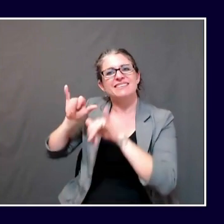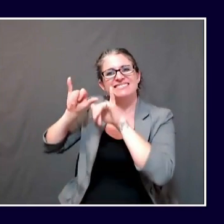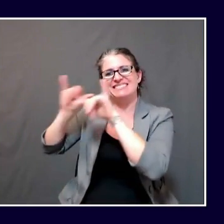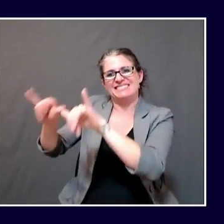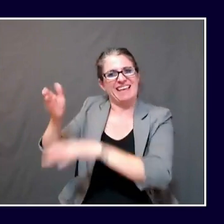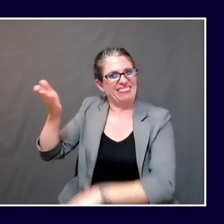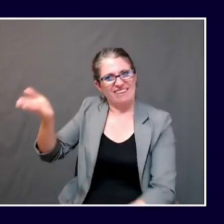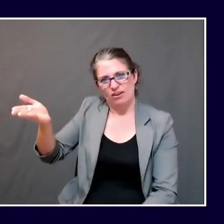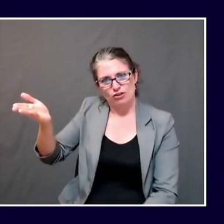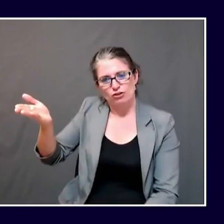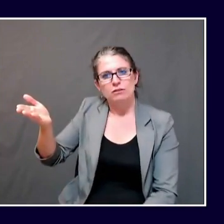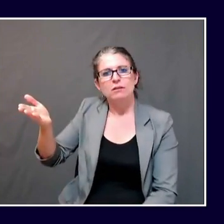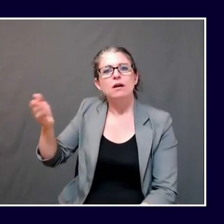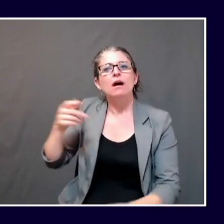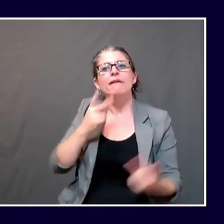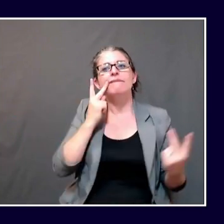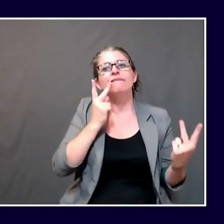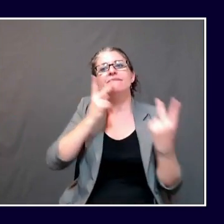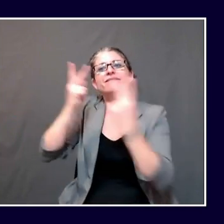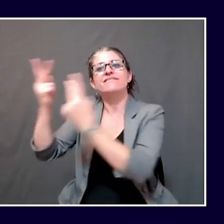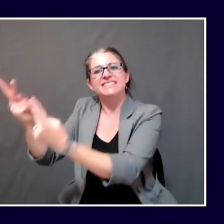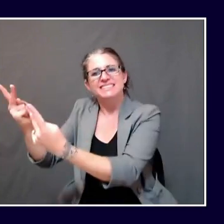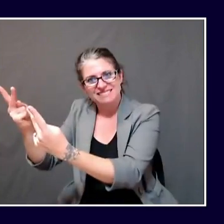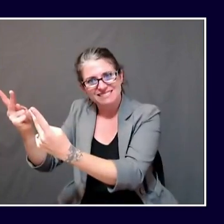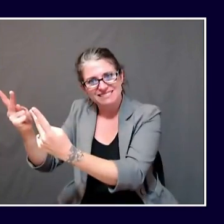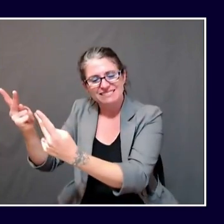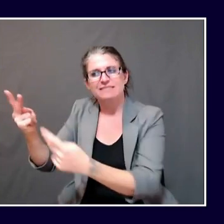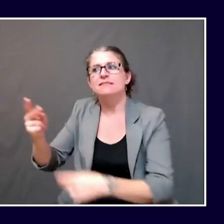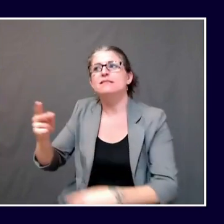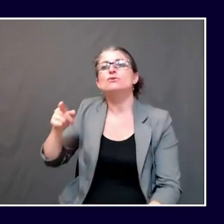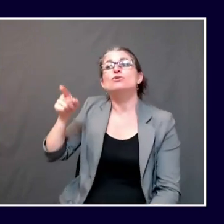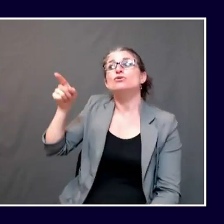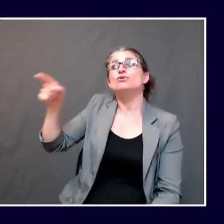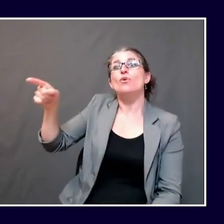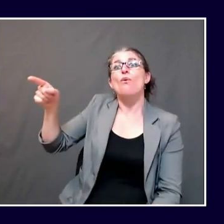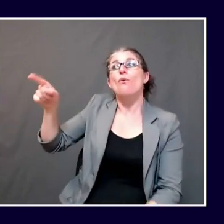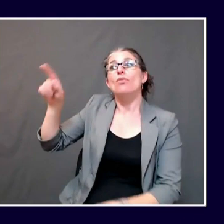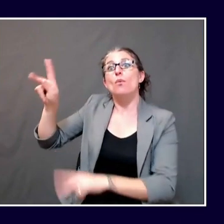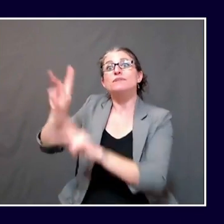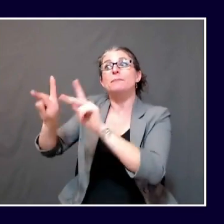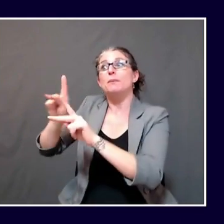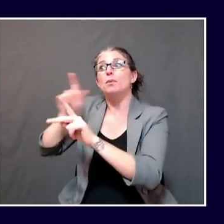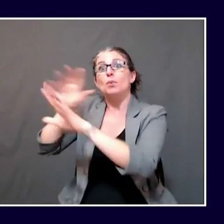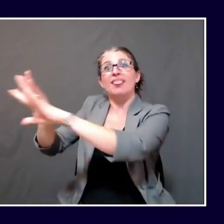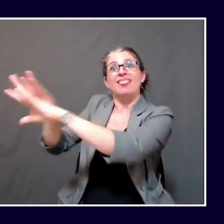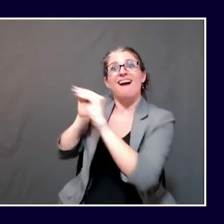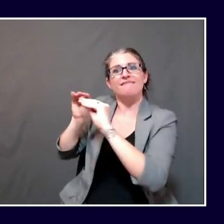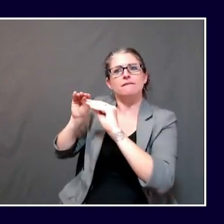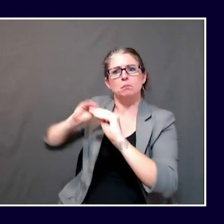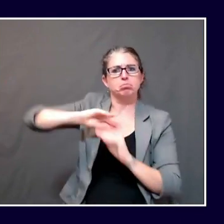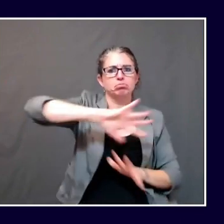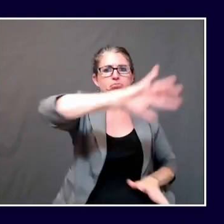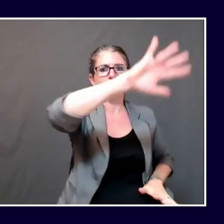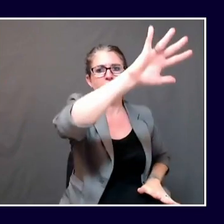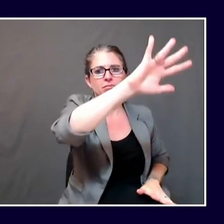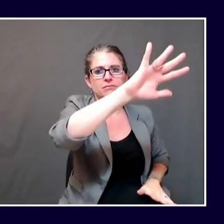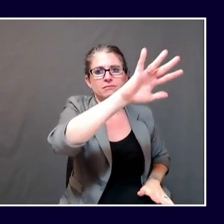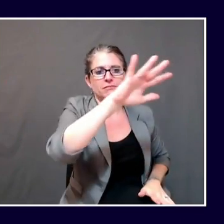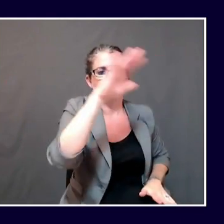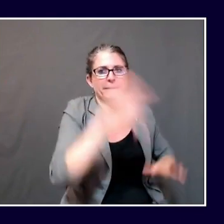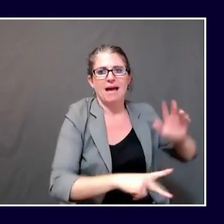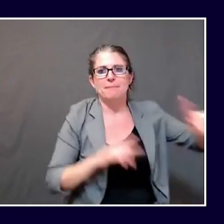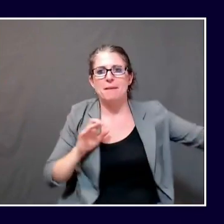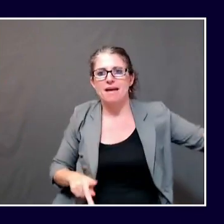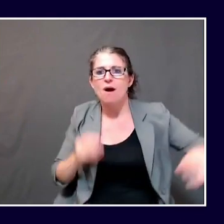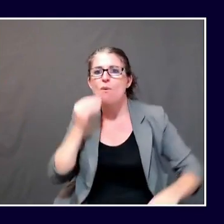or East Millinocket, but from elsewhere in Maine. And then the third reason, of course, has to do with things like population density. York